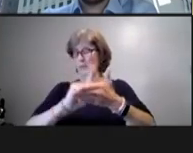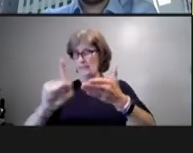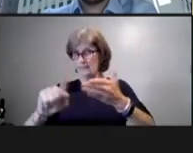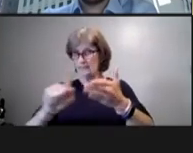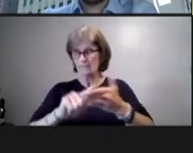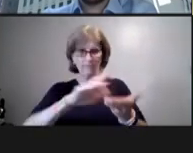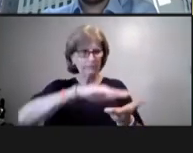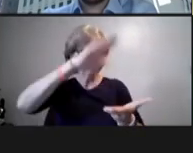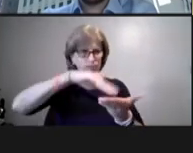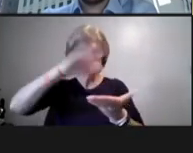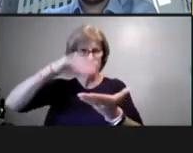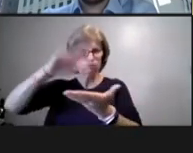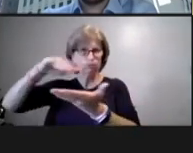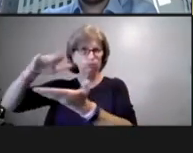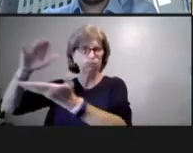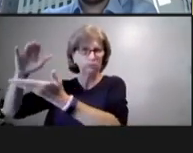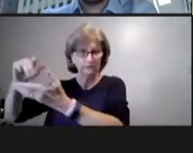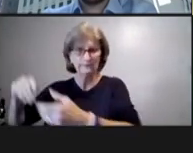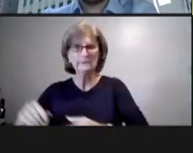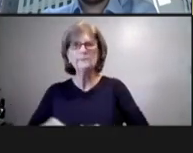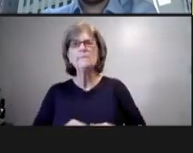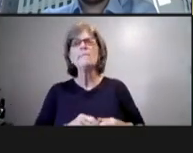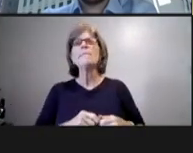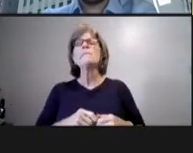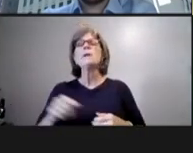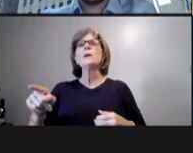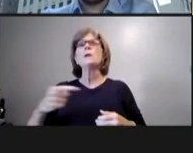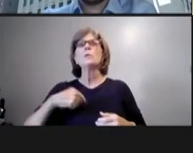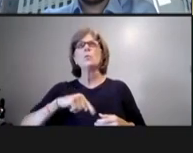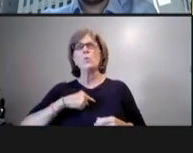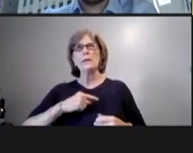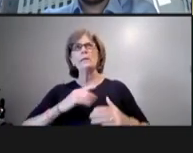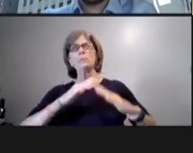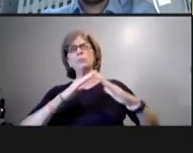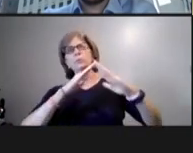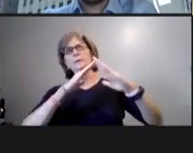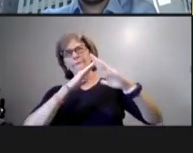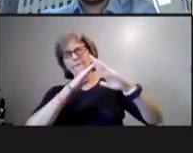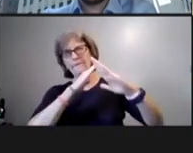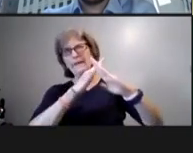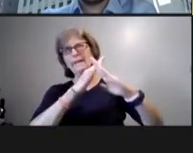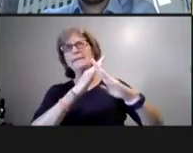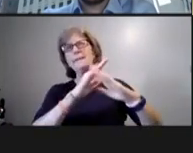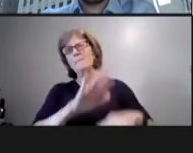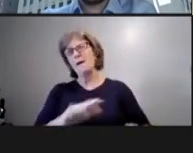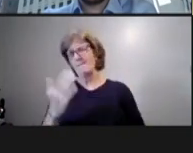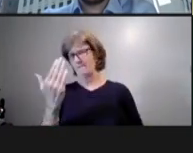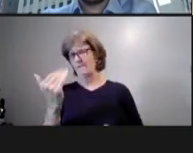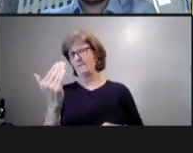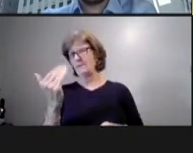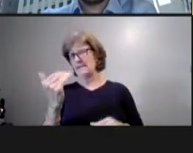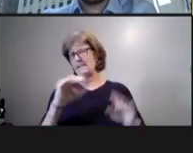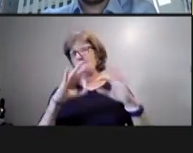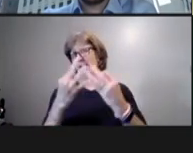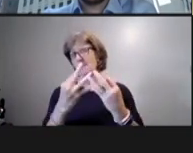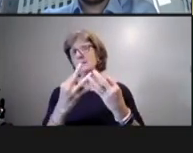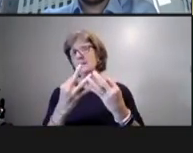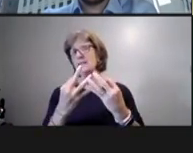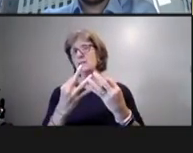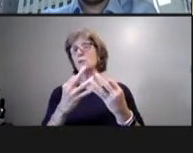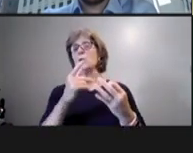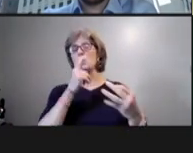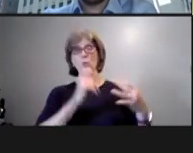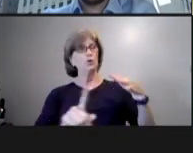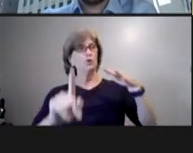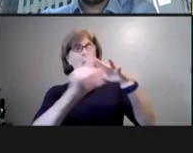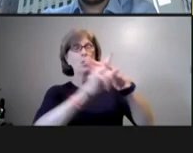We have been preventing about 15 lockouts a week in real time. So folks who come to us